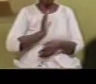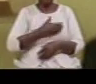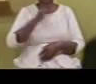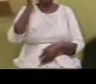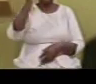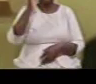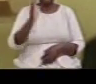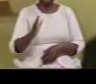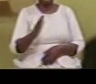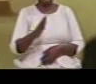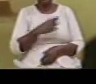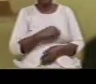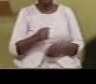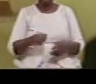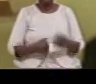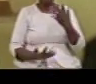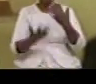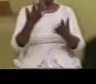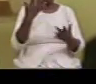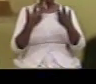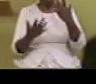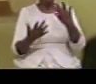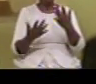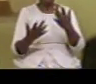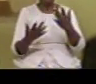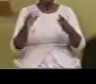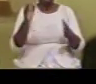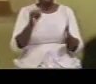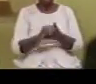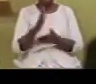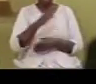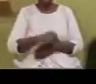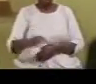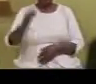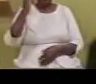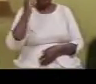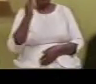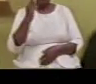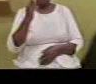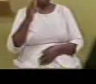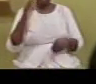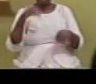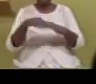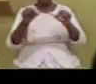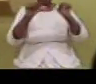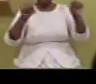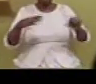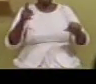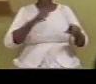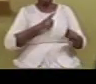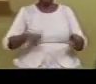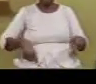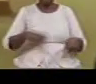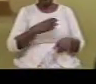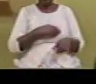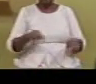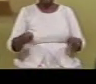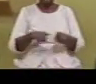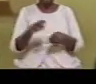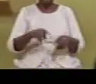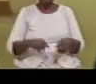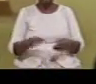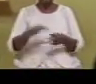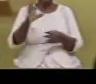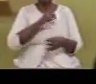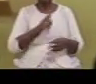a flaming fire. They will minister in the power of the Holy Ghost. The Spirit of the Lord will envelop all our ministers in